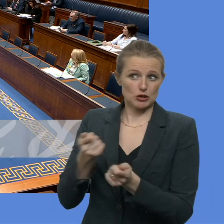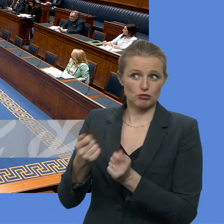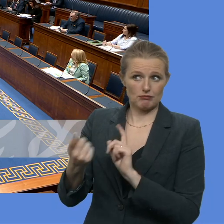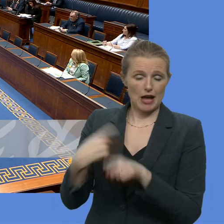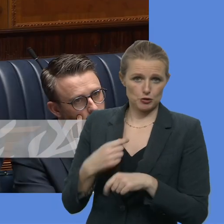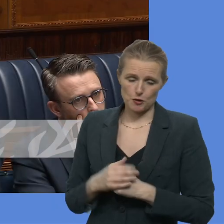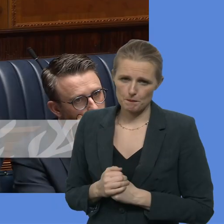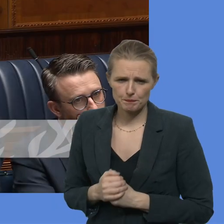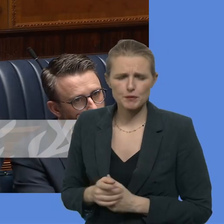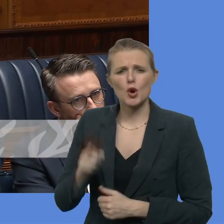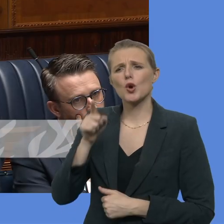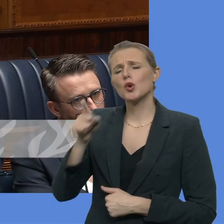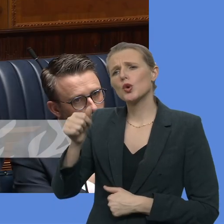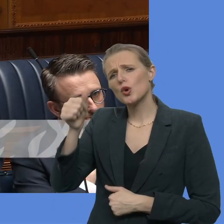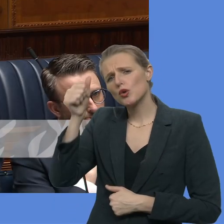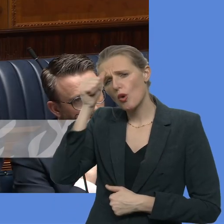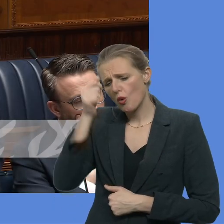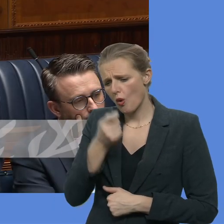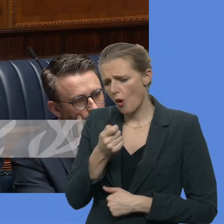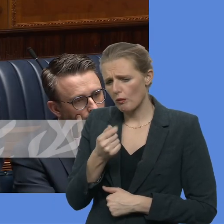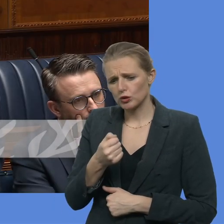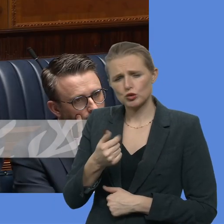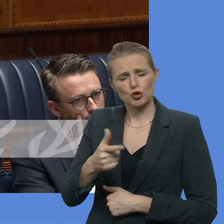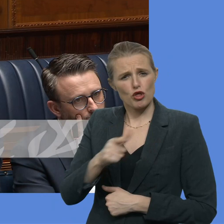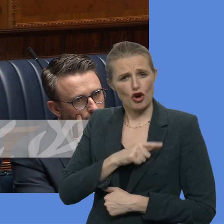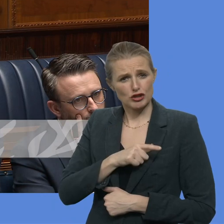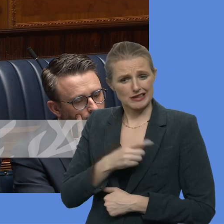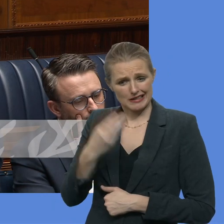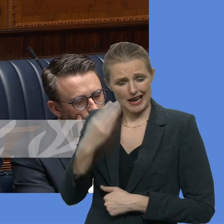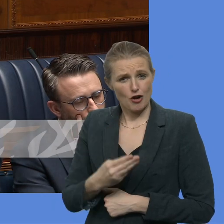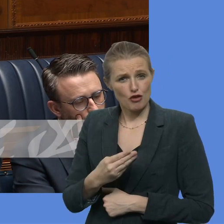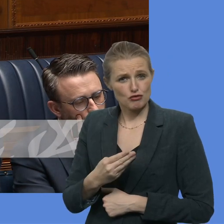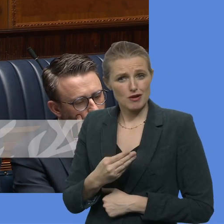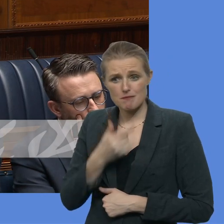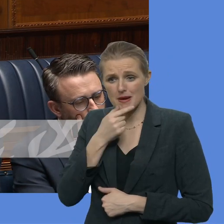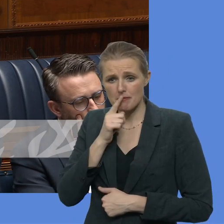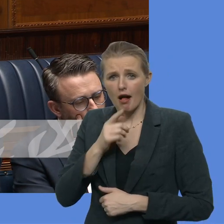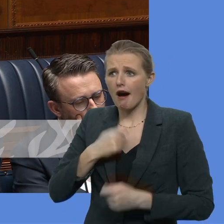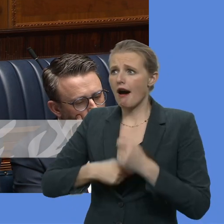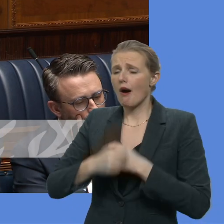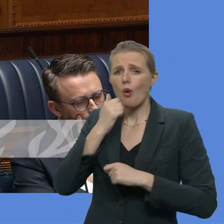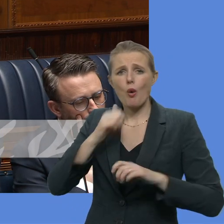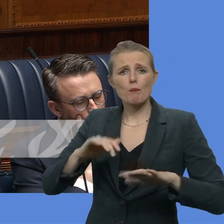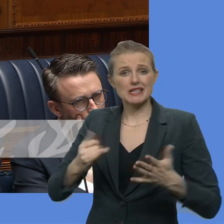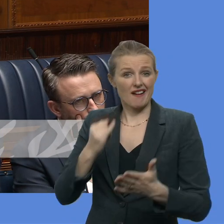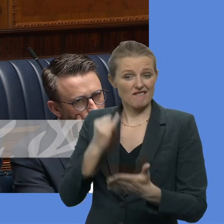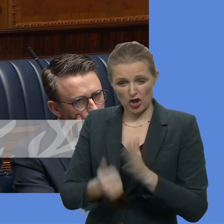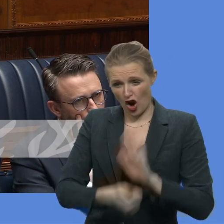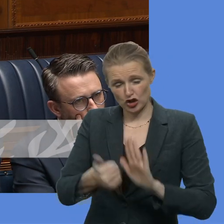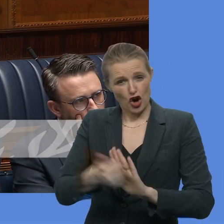The Minister will be aware that almost 2,900 households presented as homeless due to loss of rented accommodation in